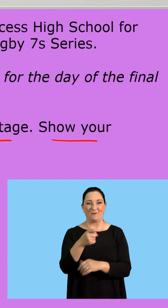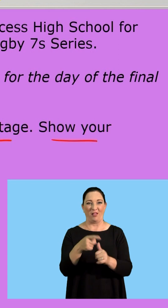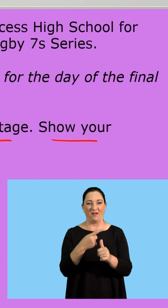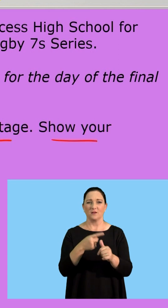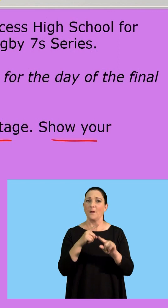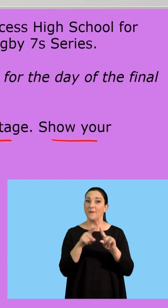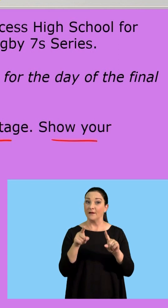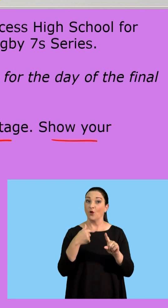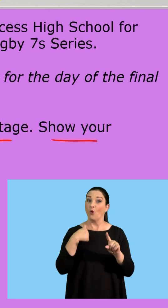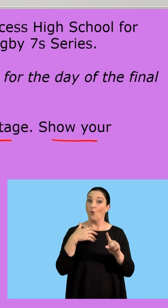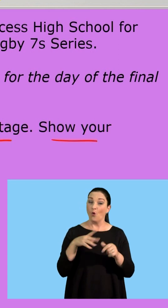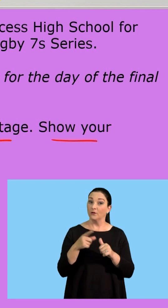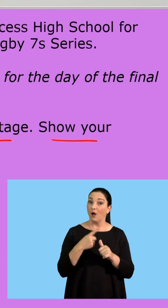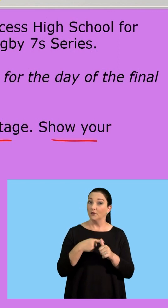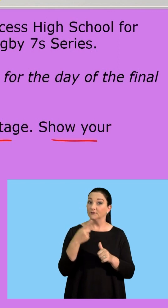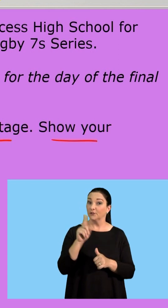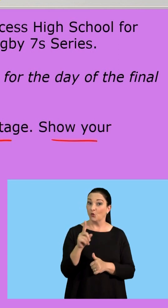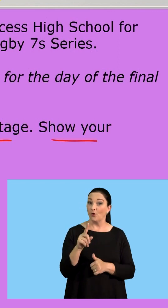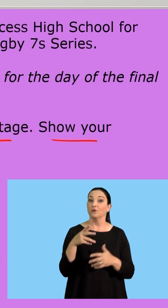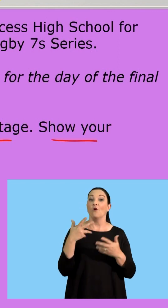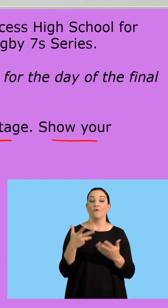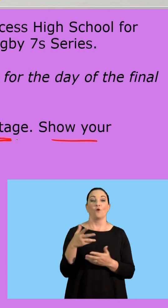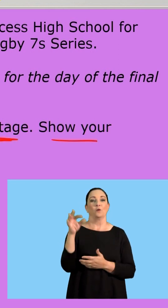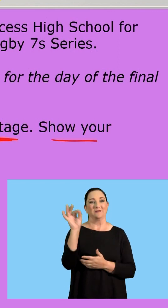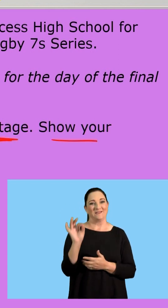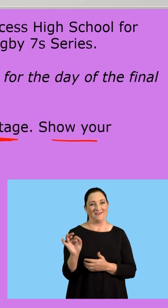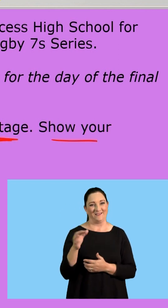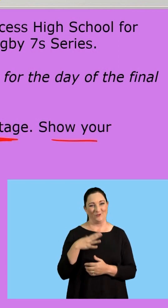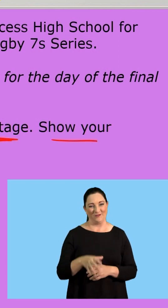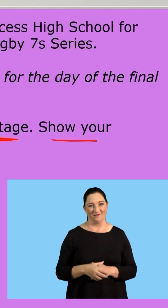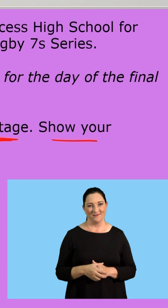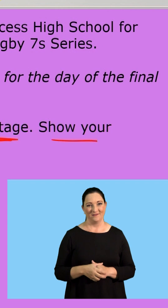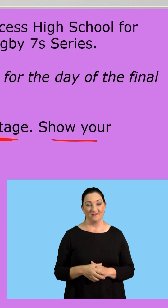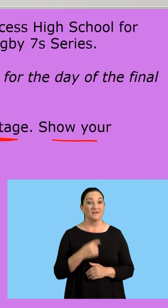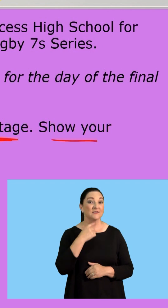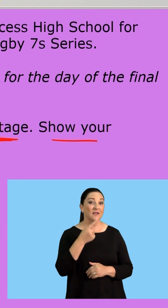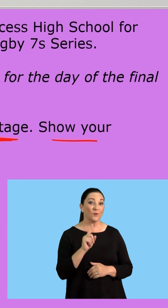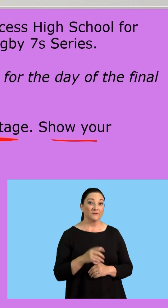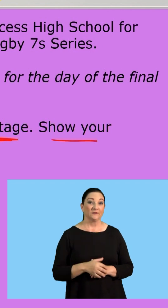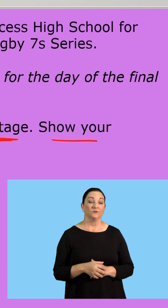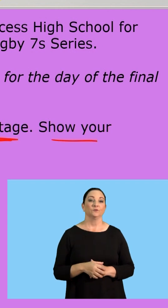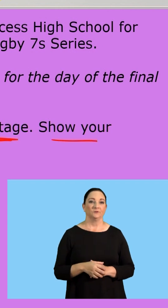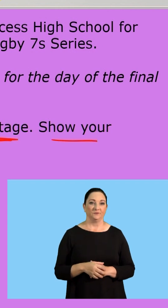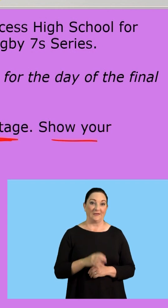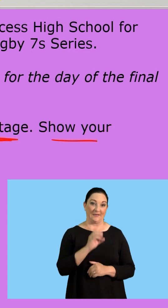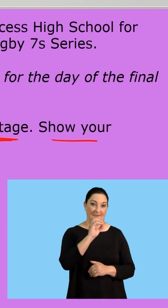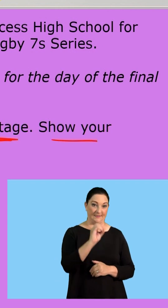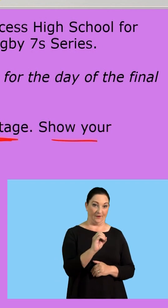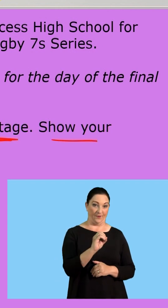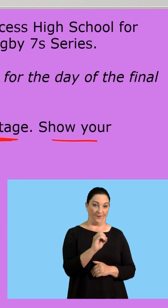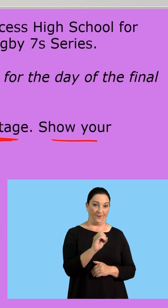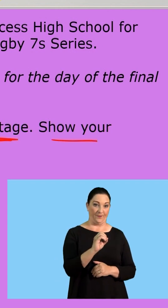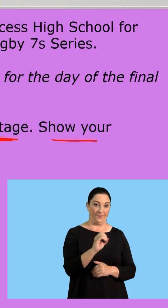our answer should be in which format? It must be written as a percentage. Okay, so what will I say now? I will